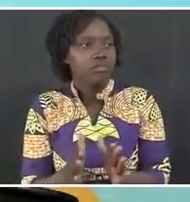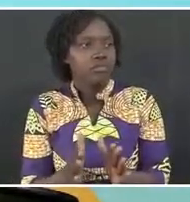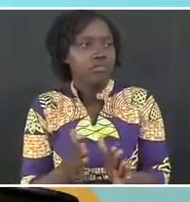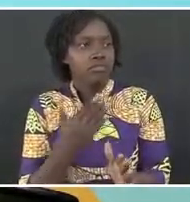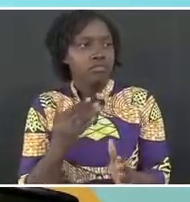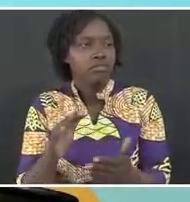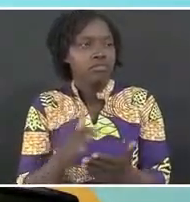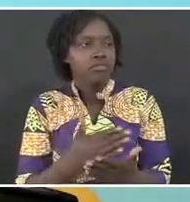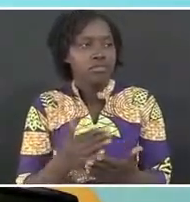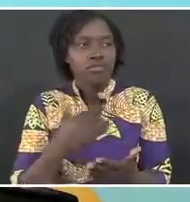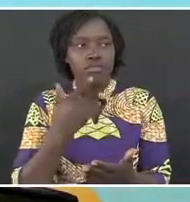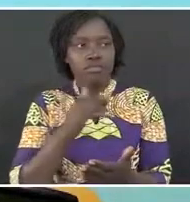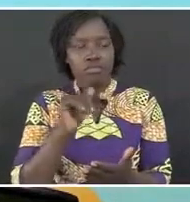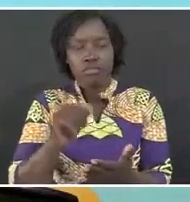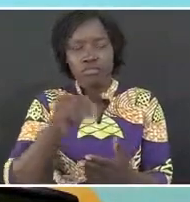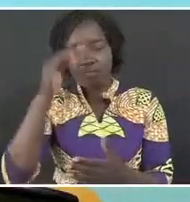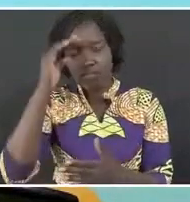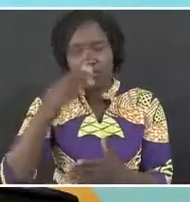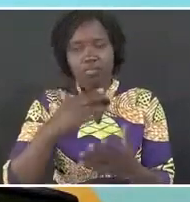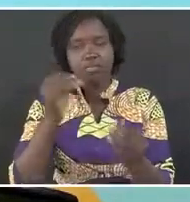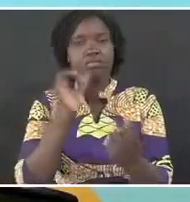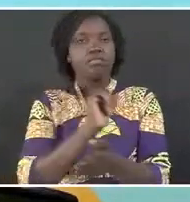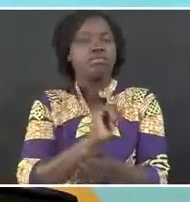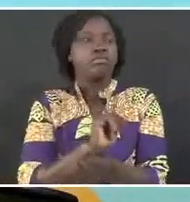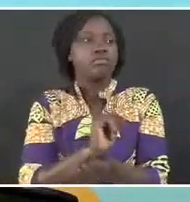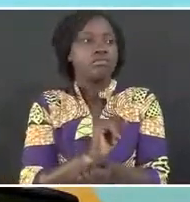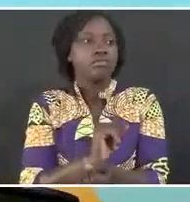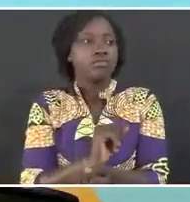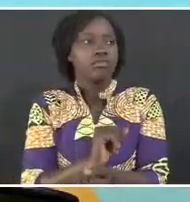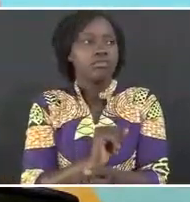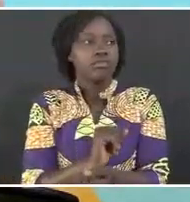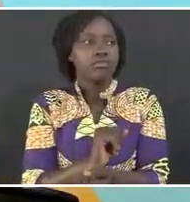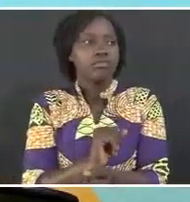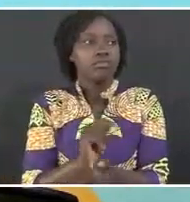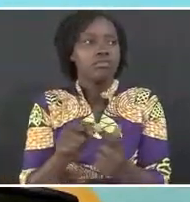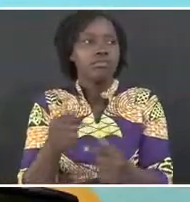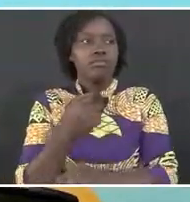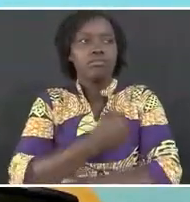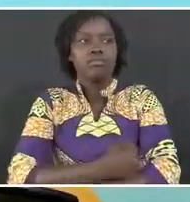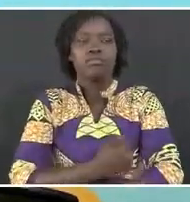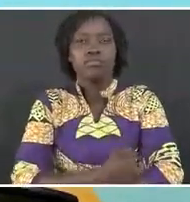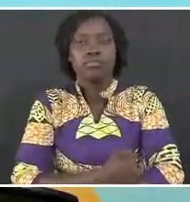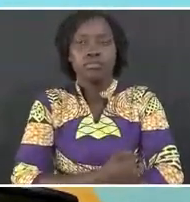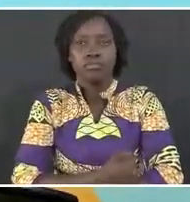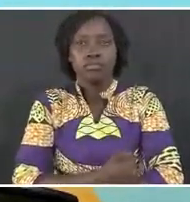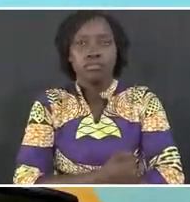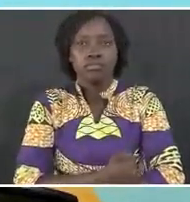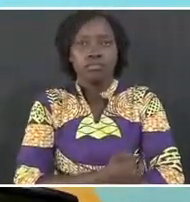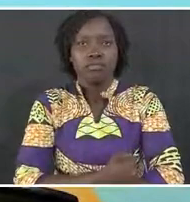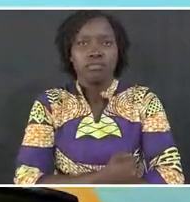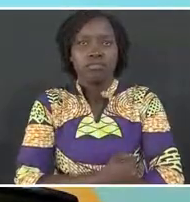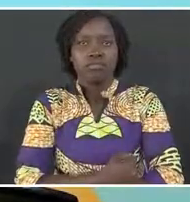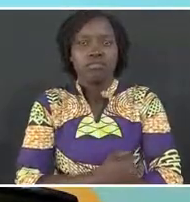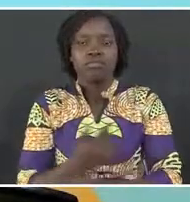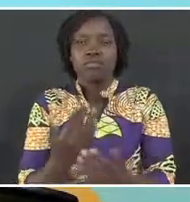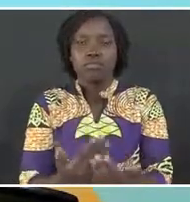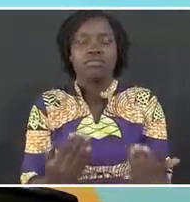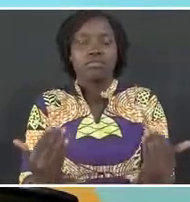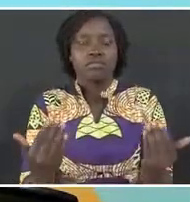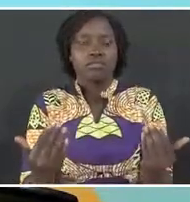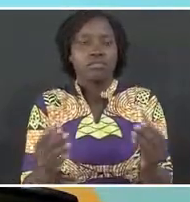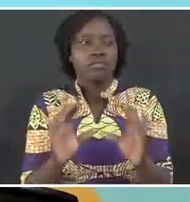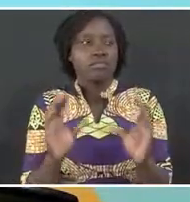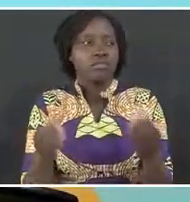us to say yes, sir, to go to the prisons. Yes, sir, to go to our schools. Yes, sir, to go to the children in